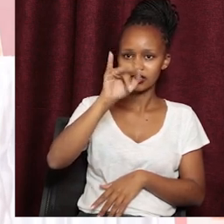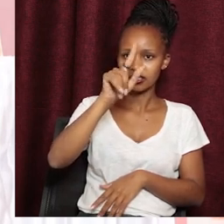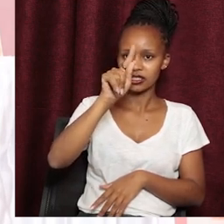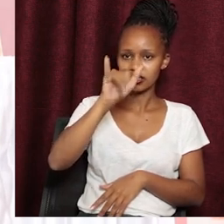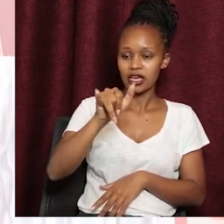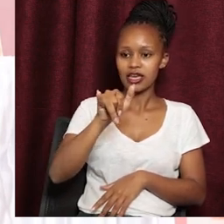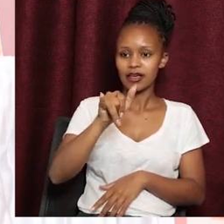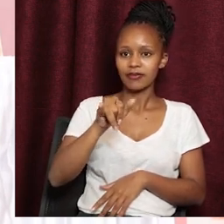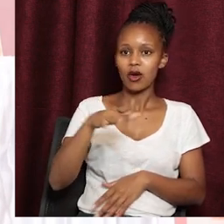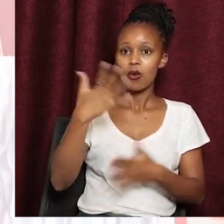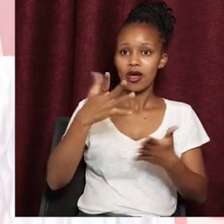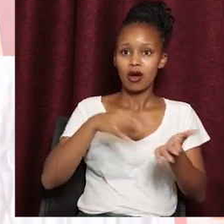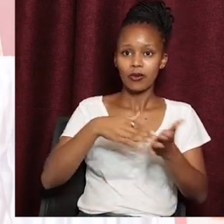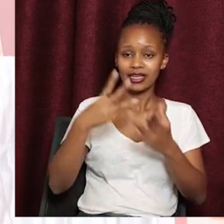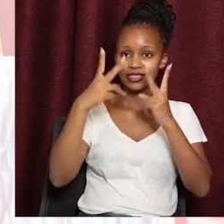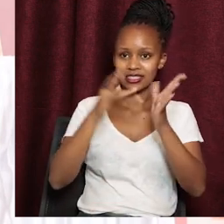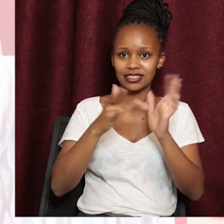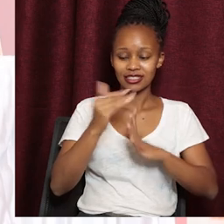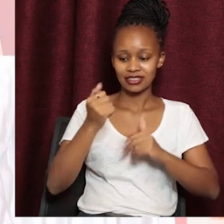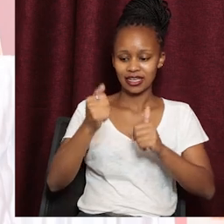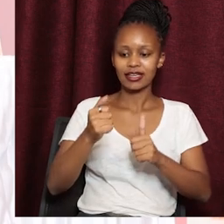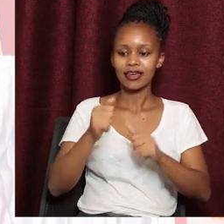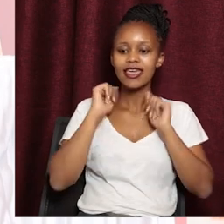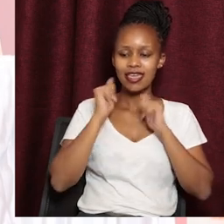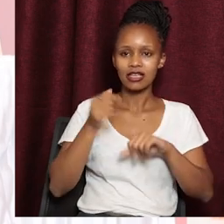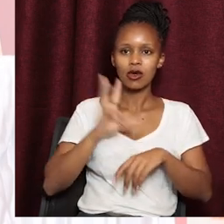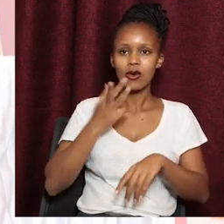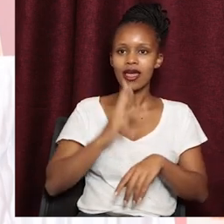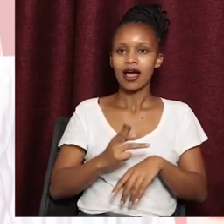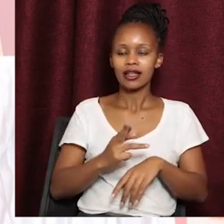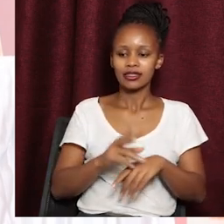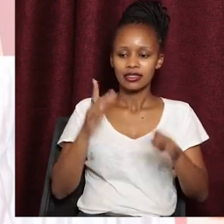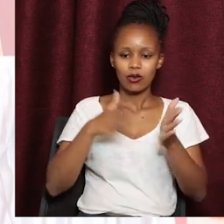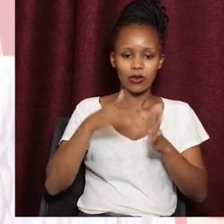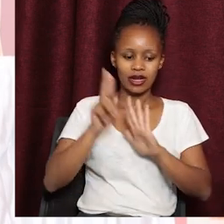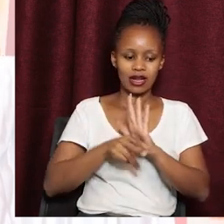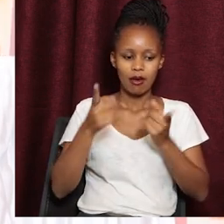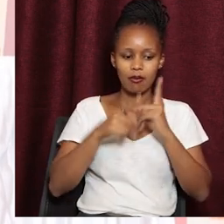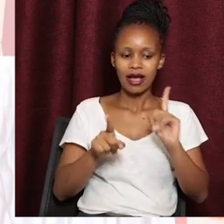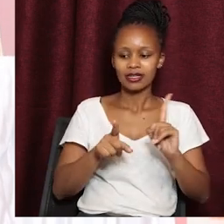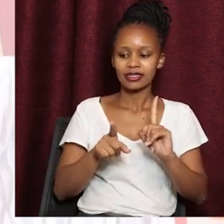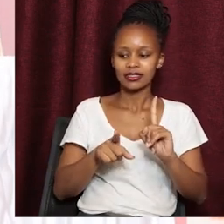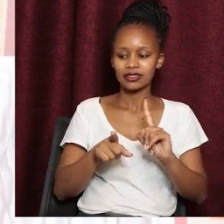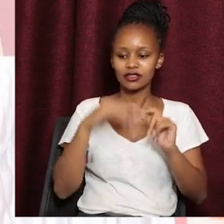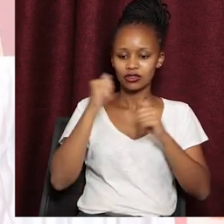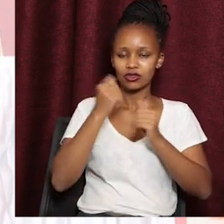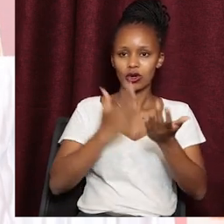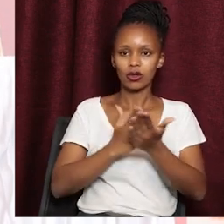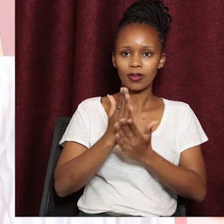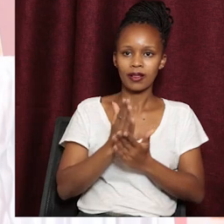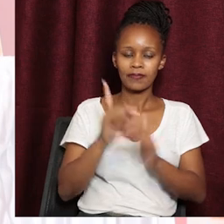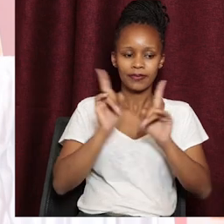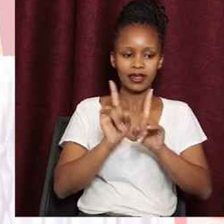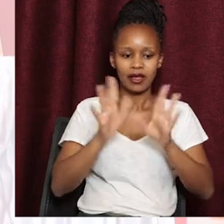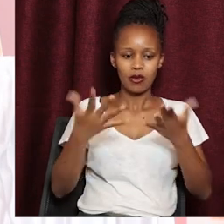Jesus as your strength. Yes, we are. There is weakness, but there is one who is strong through and through.